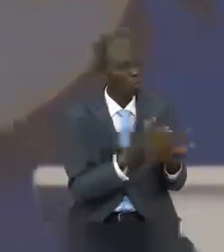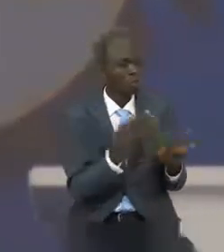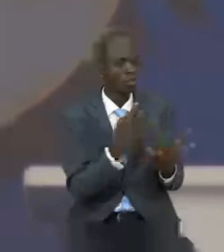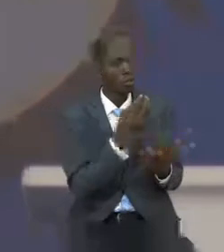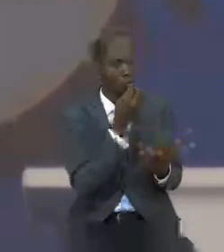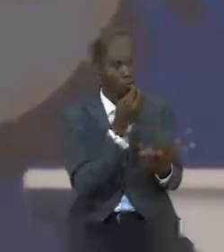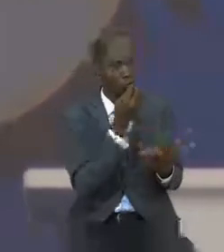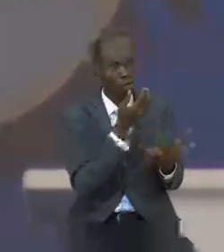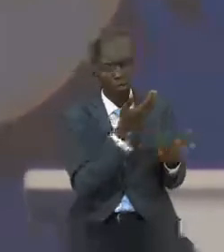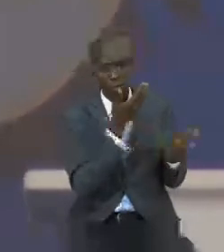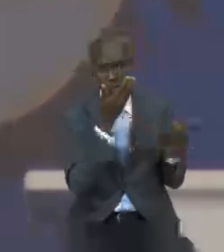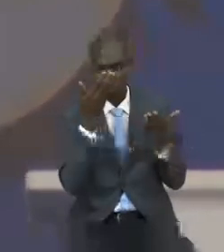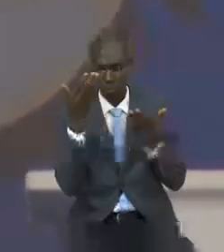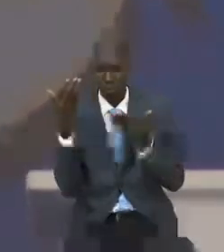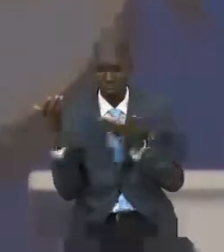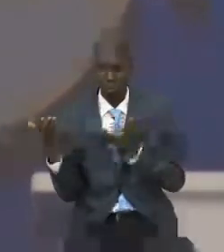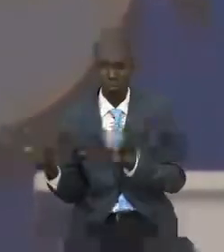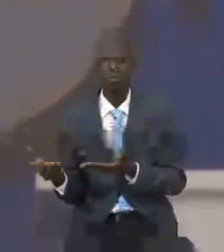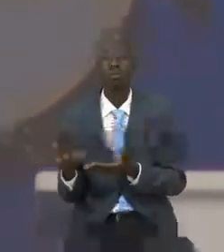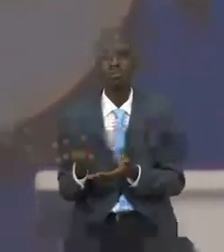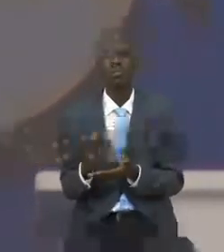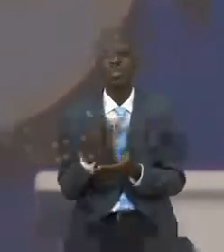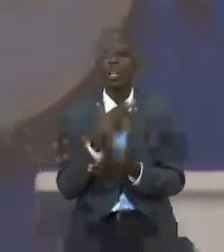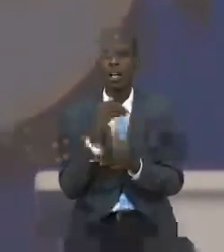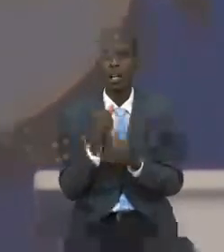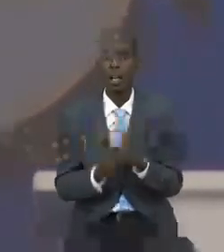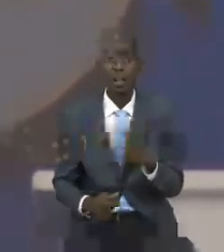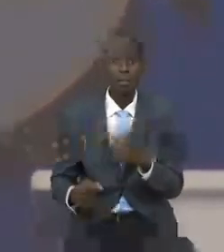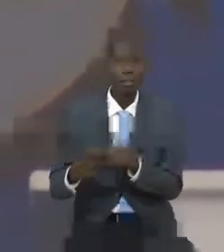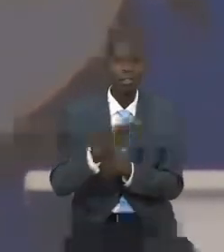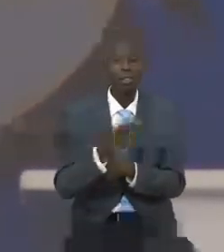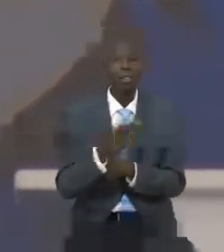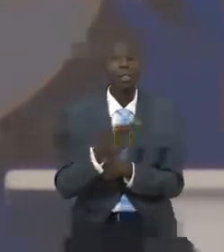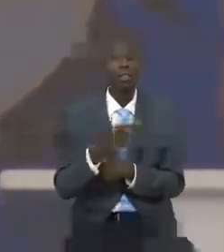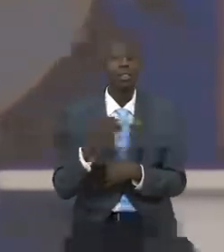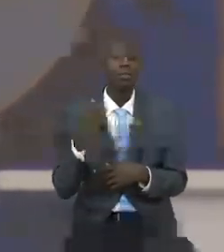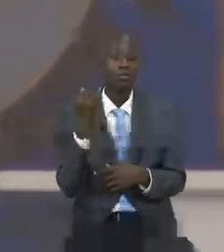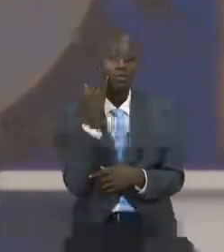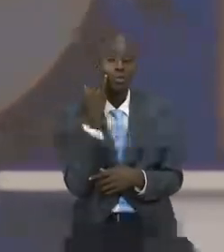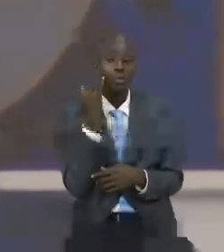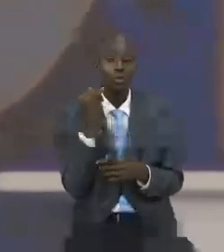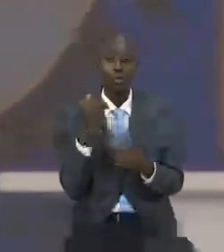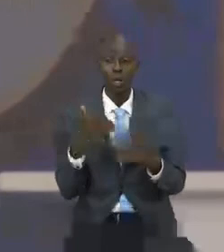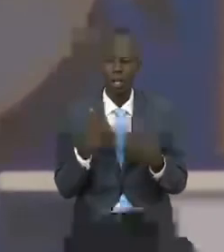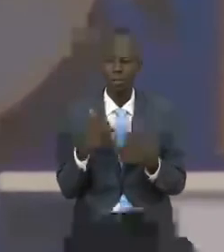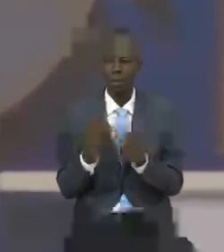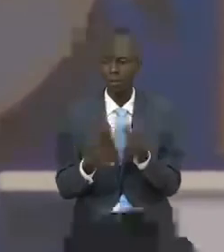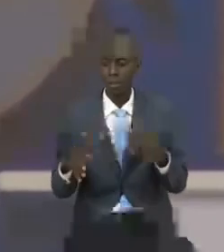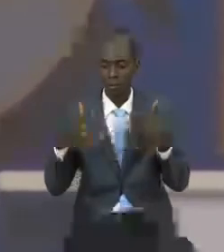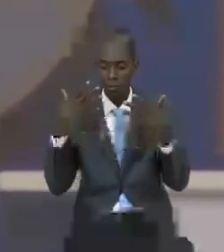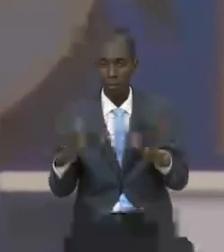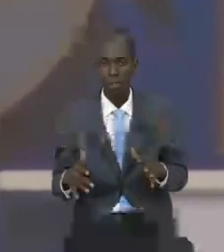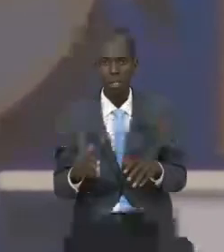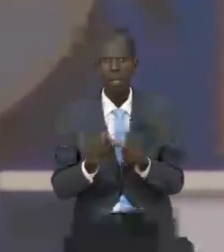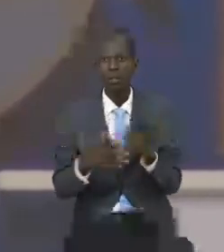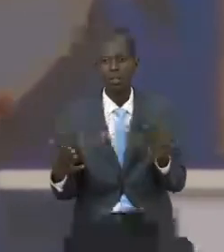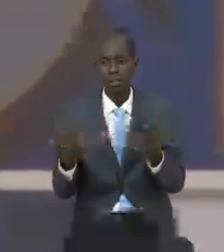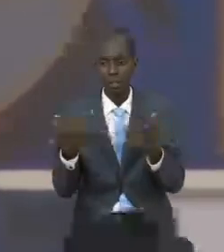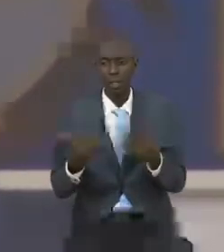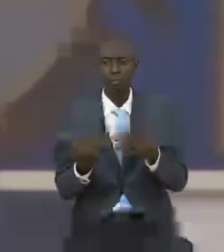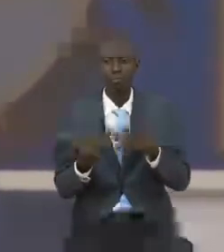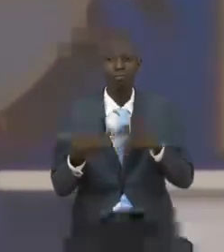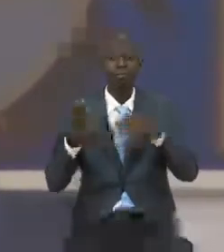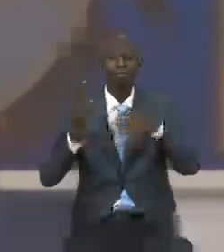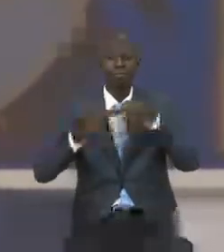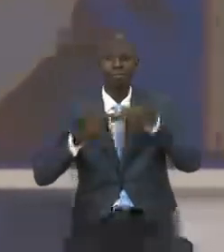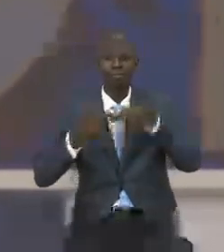said. And every day, instead of everything finishing, increasing. Instead